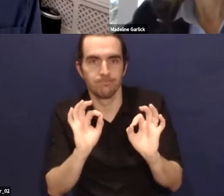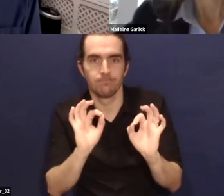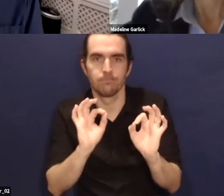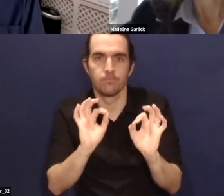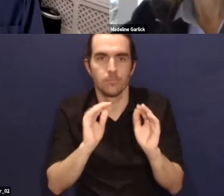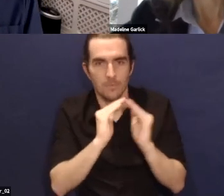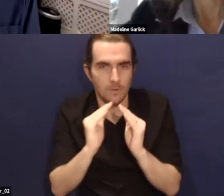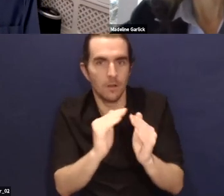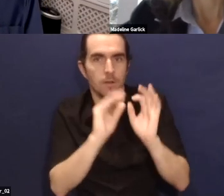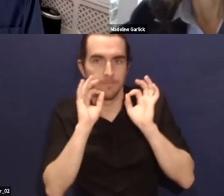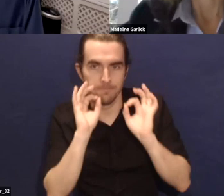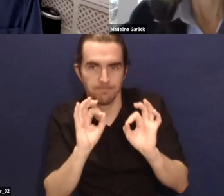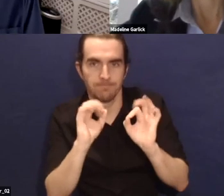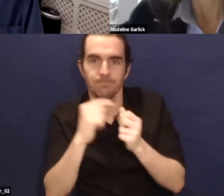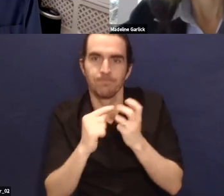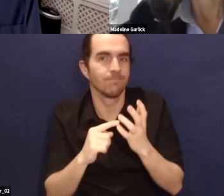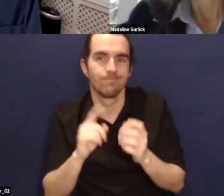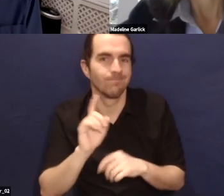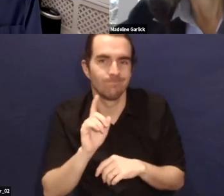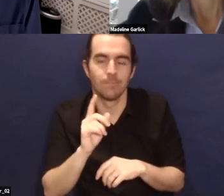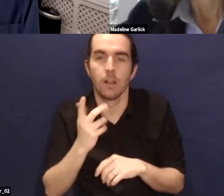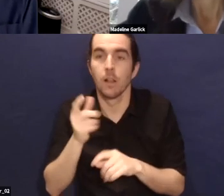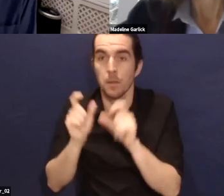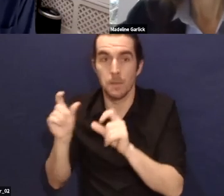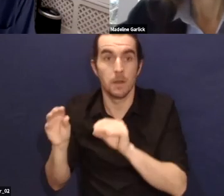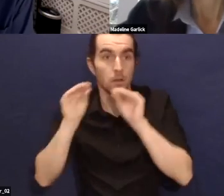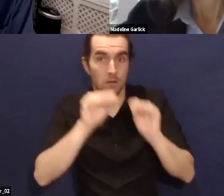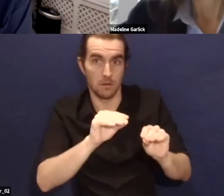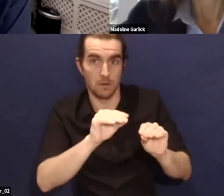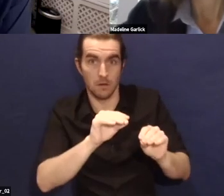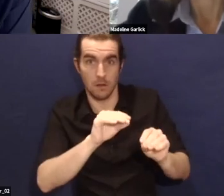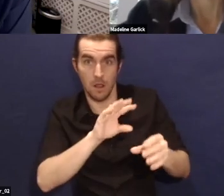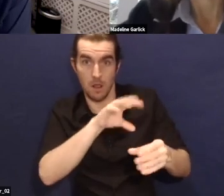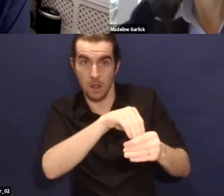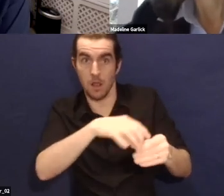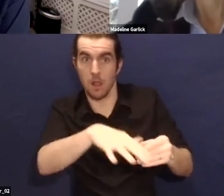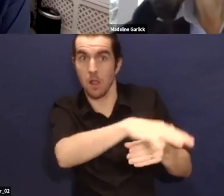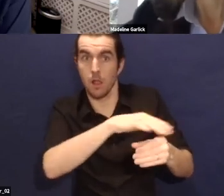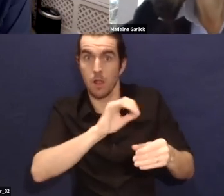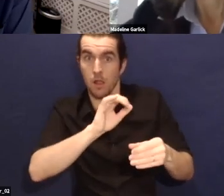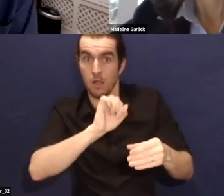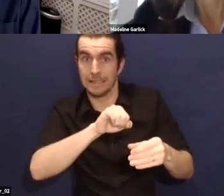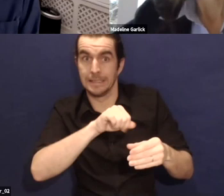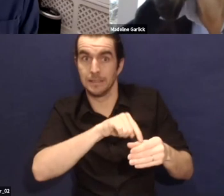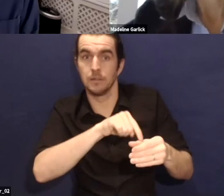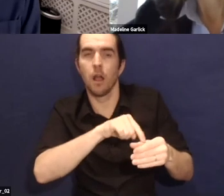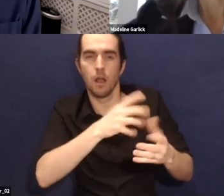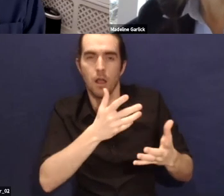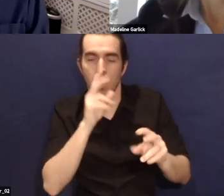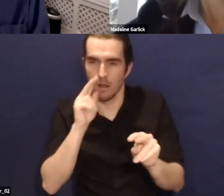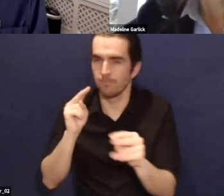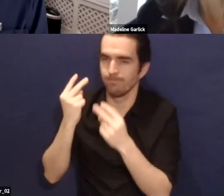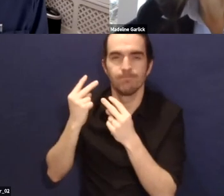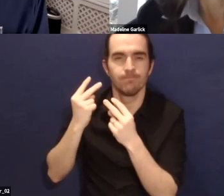of refugees, better protection and assistance to refugees, it adds in and host communities. Because if